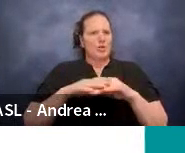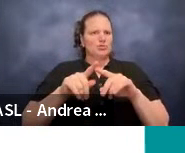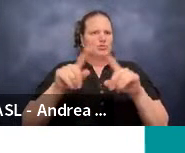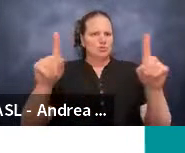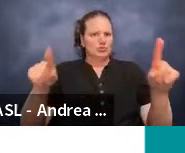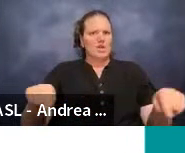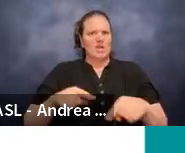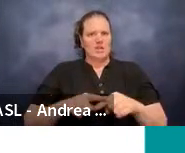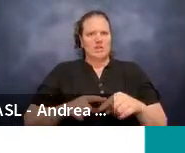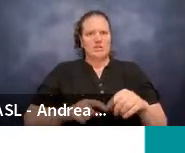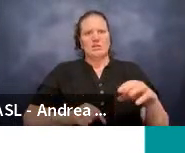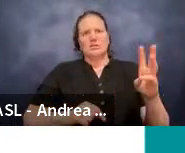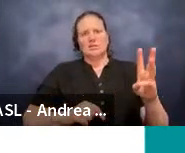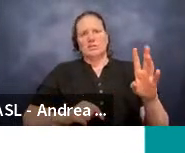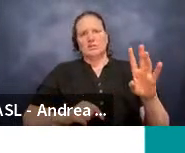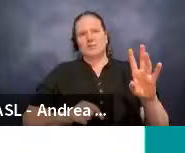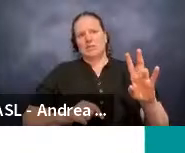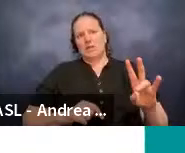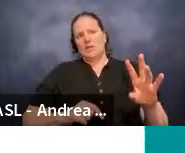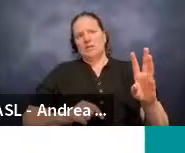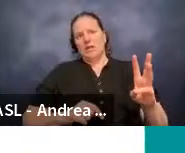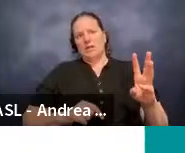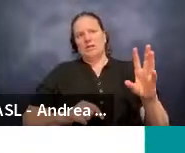669-900-6833 or